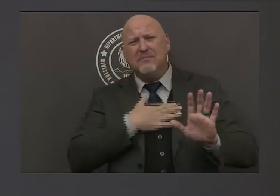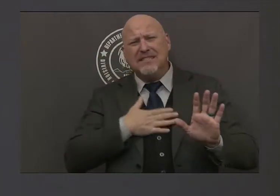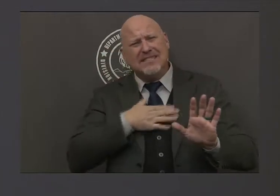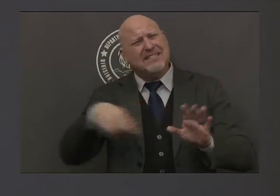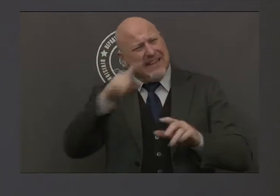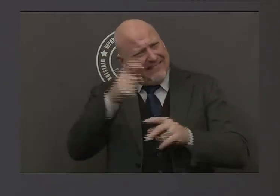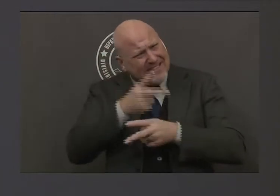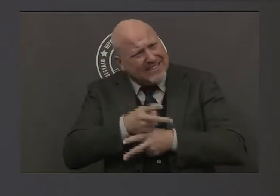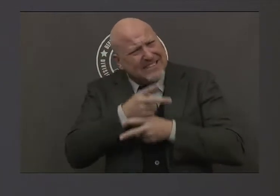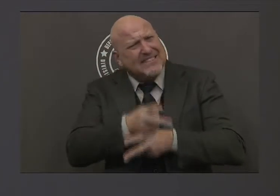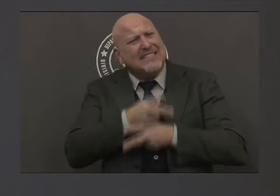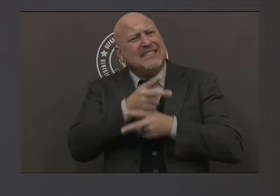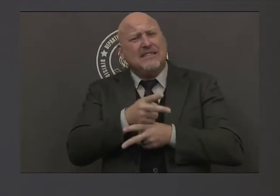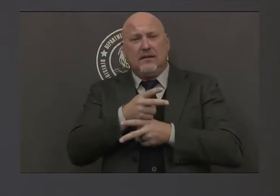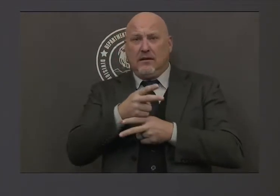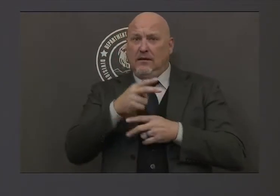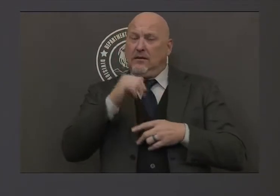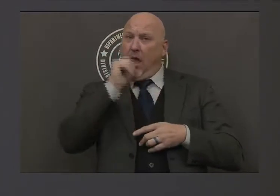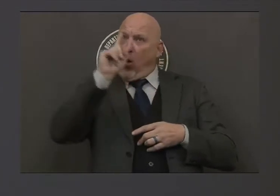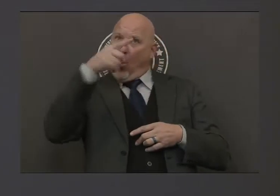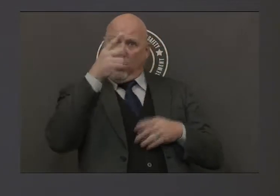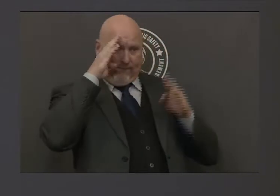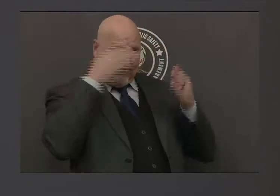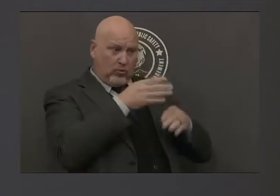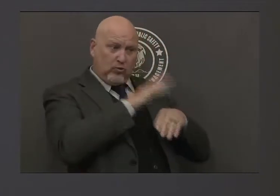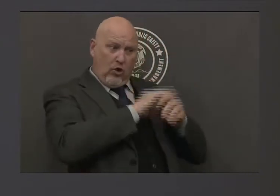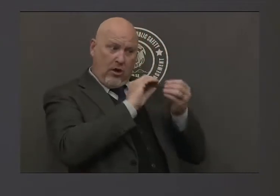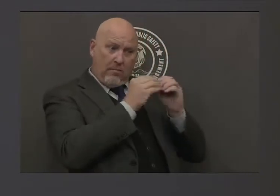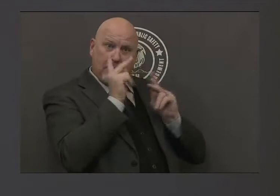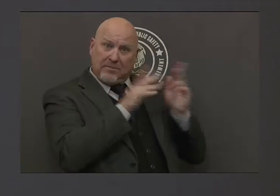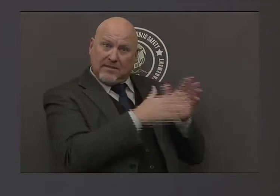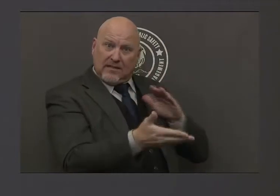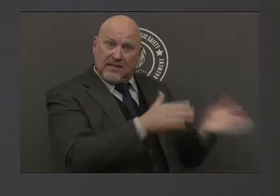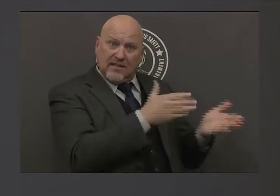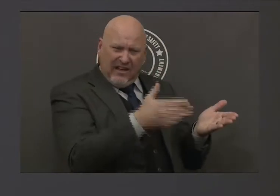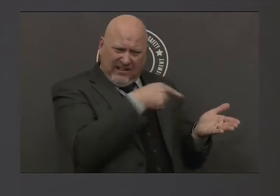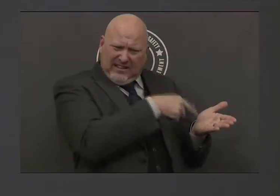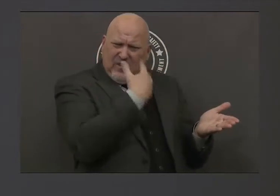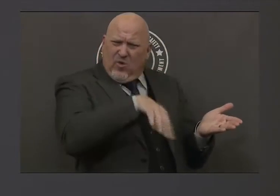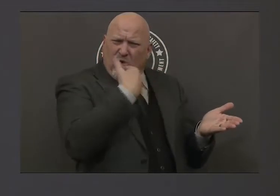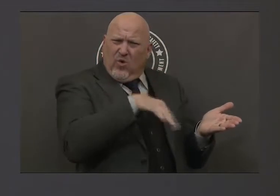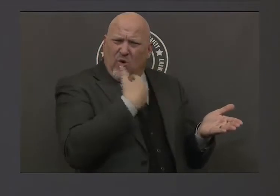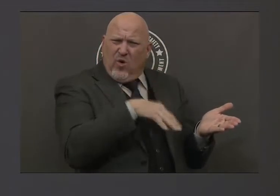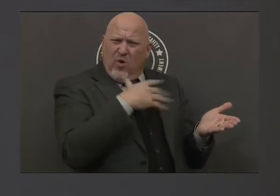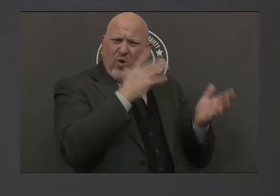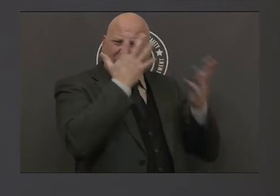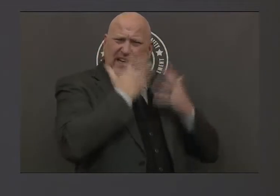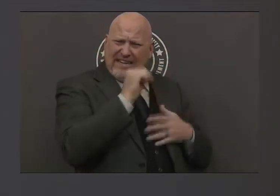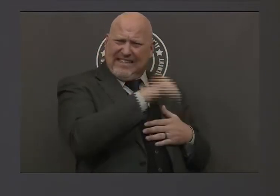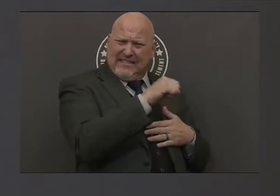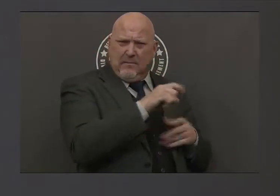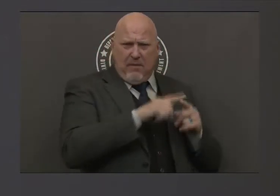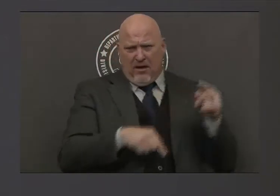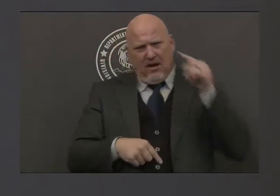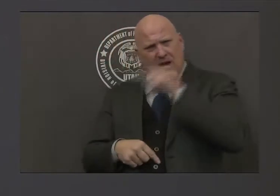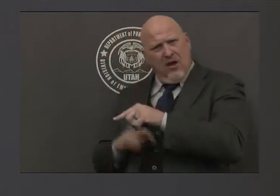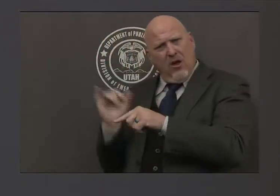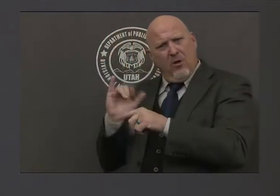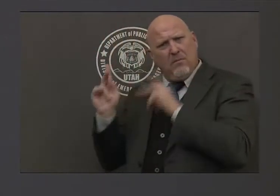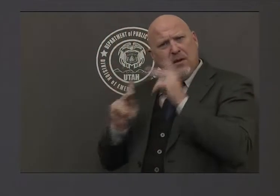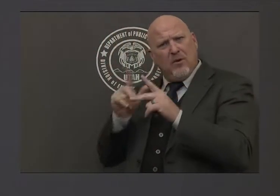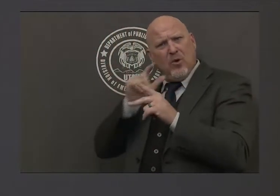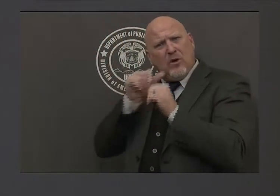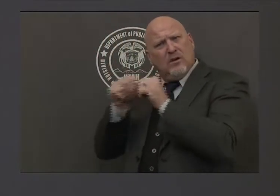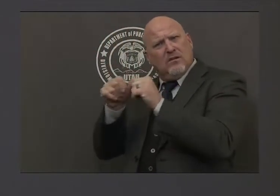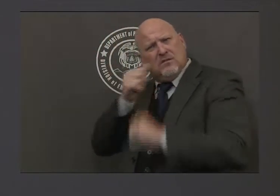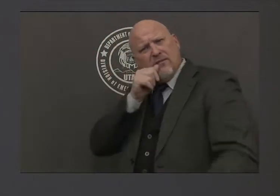but the long-term effects of this COVID-19. I had the opportunity yesterday, as we know, we see a little daylight at the end of the